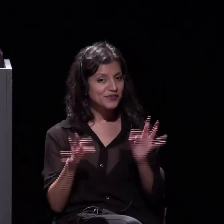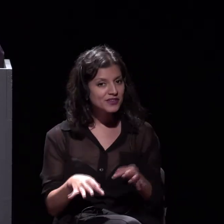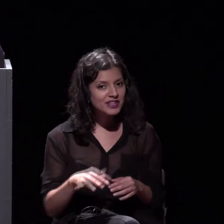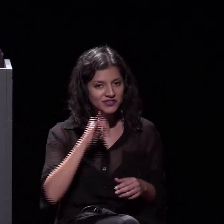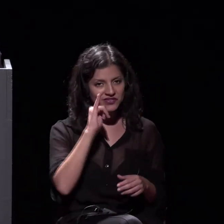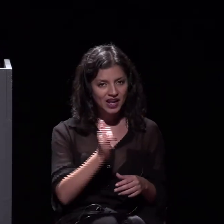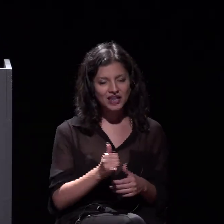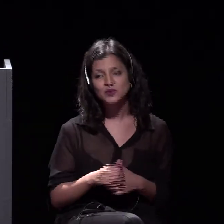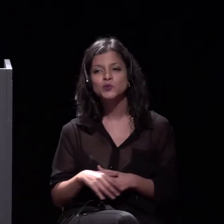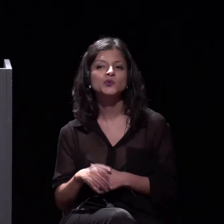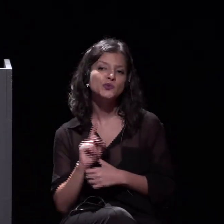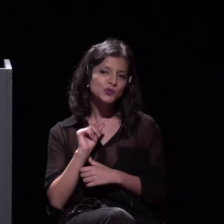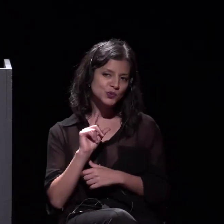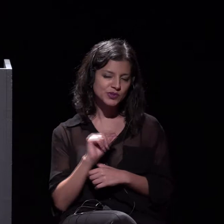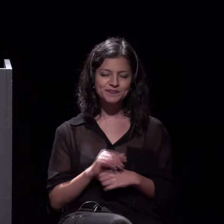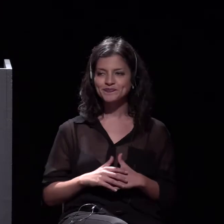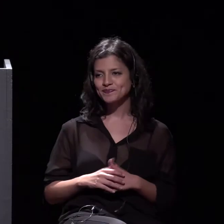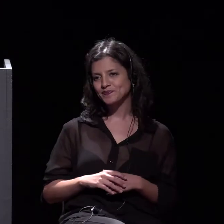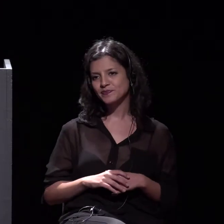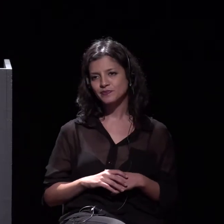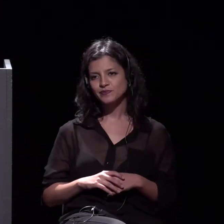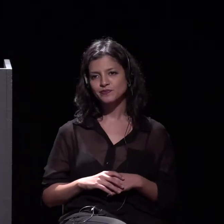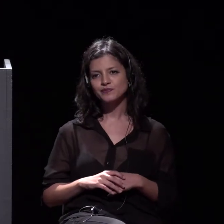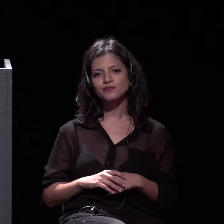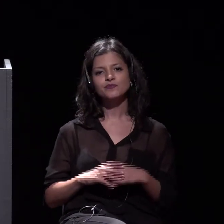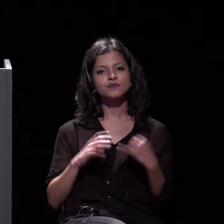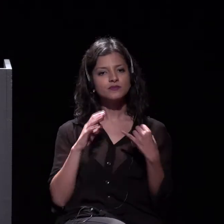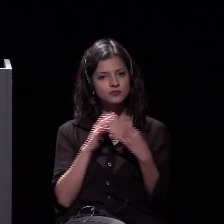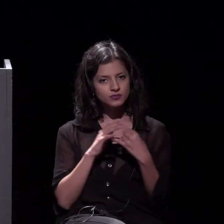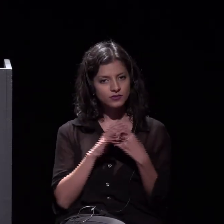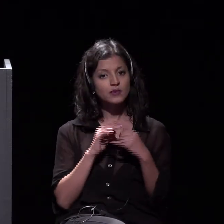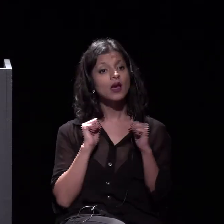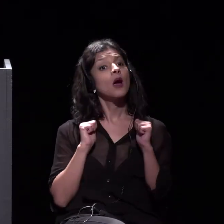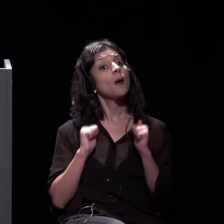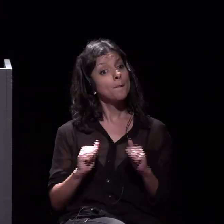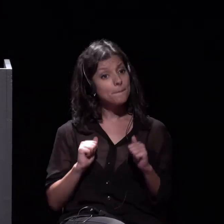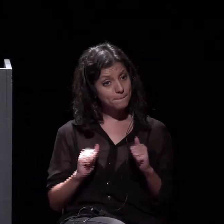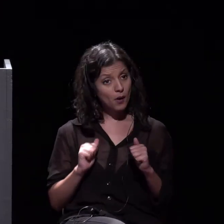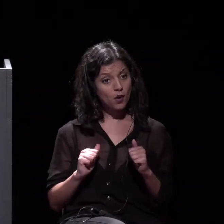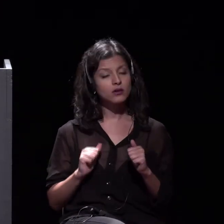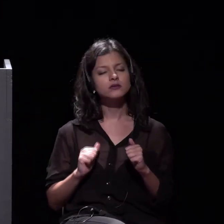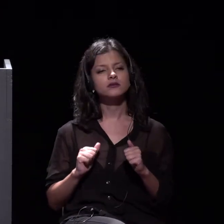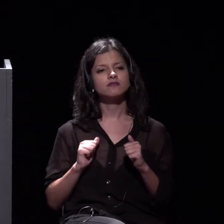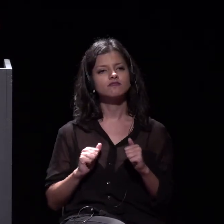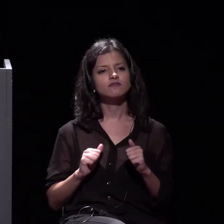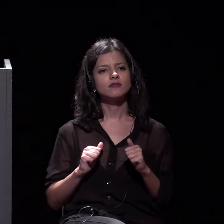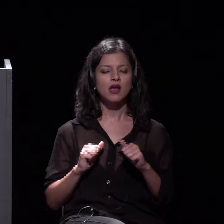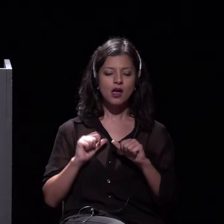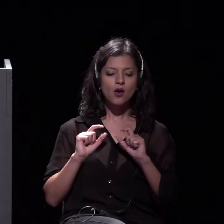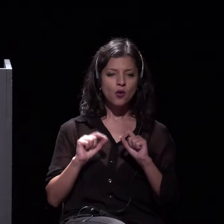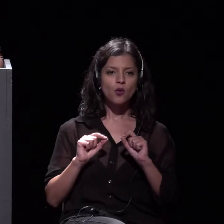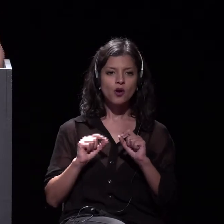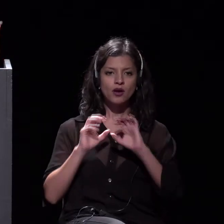institution can, if we want it to be, become a tool for communal emancipation, for communal liberation. It can foster a collective and